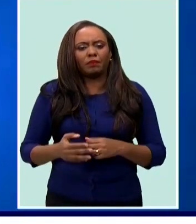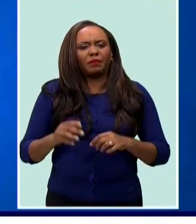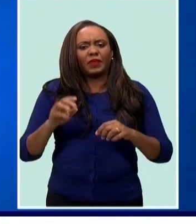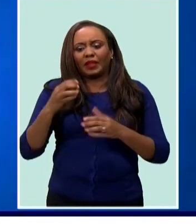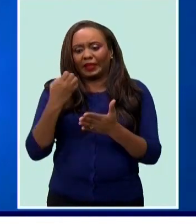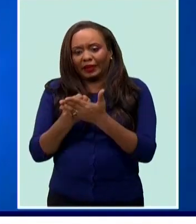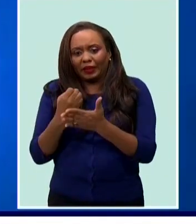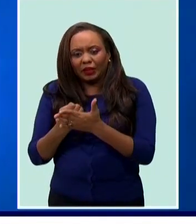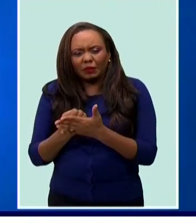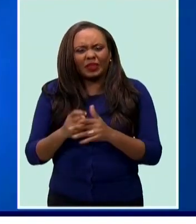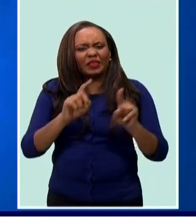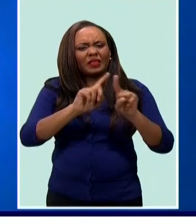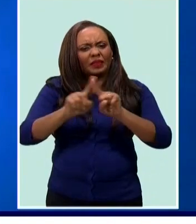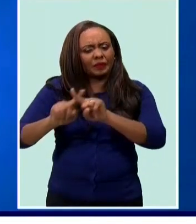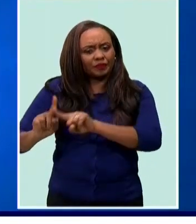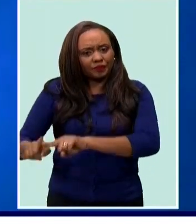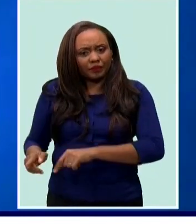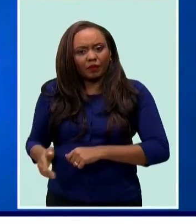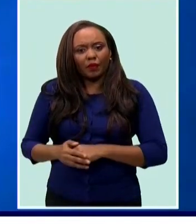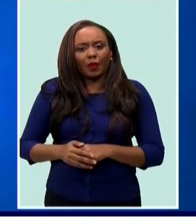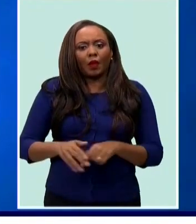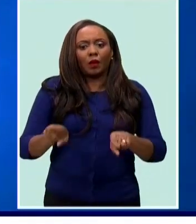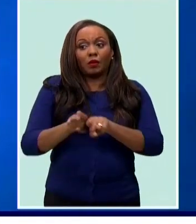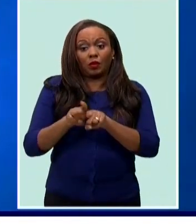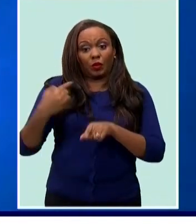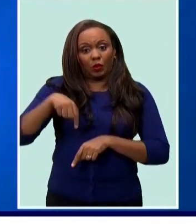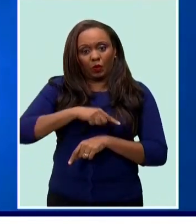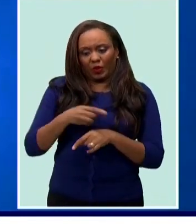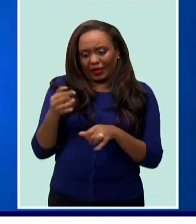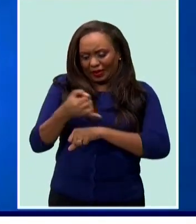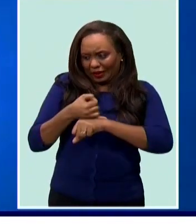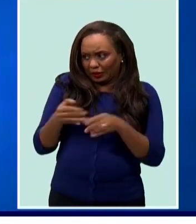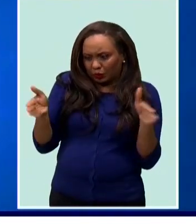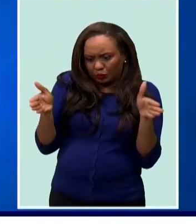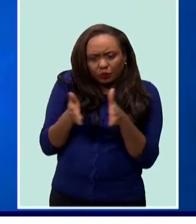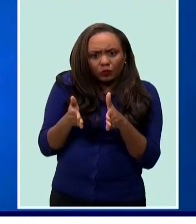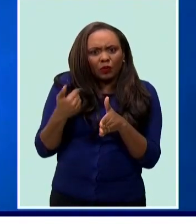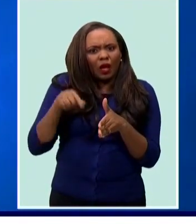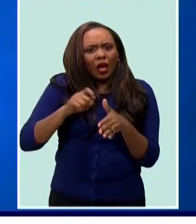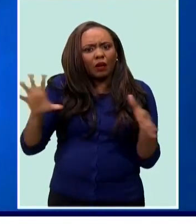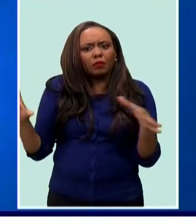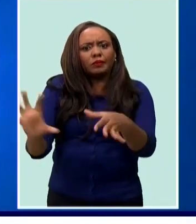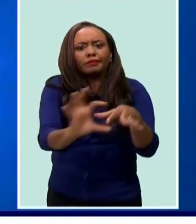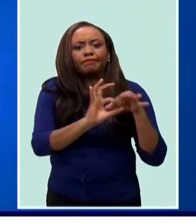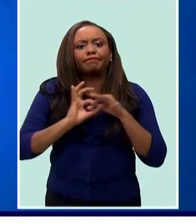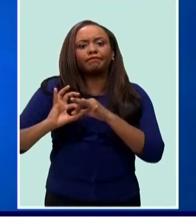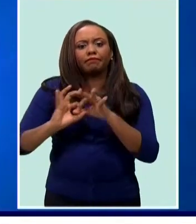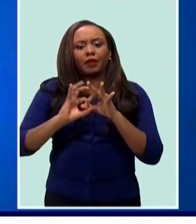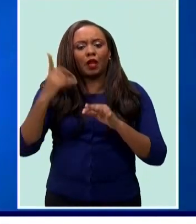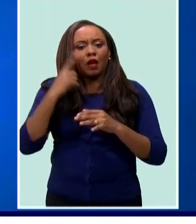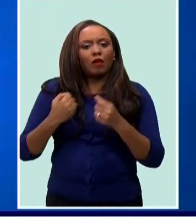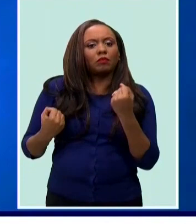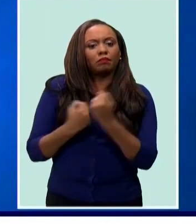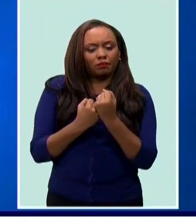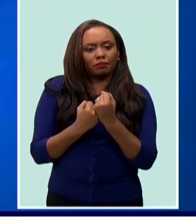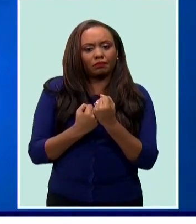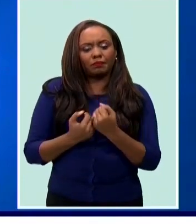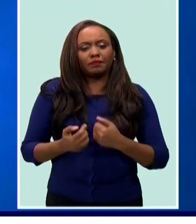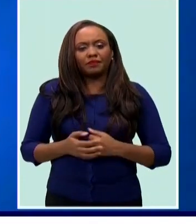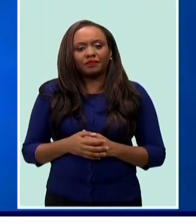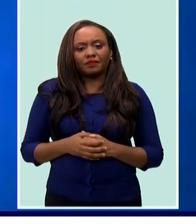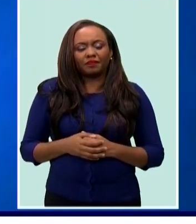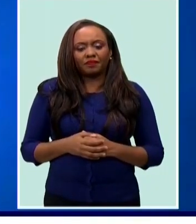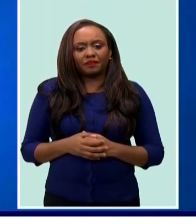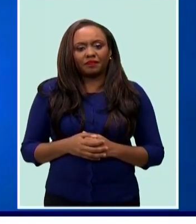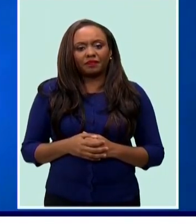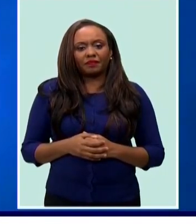matters for deliberation. Dr. Harris notes that as small states, the region must be united on the global arena to advance and defend their